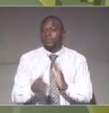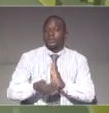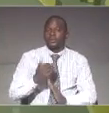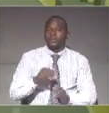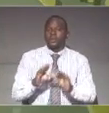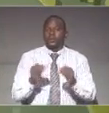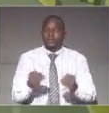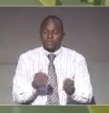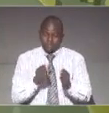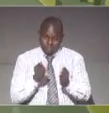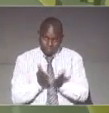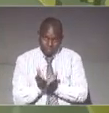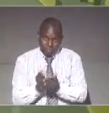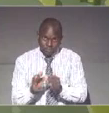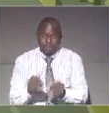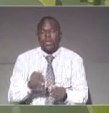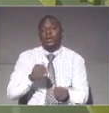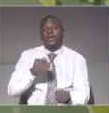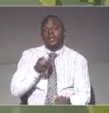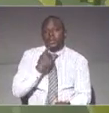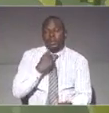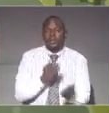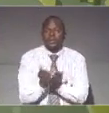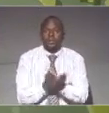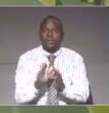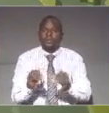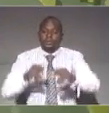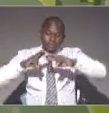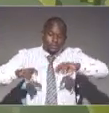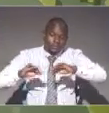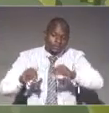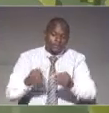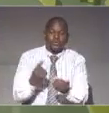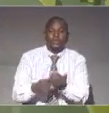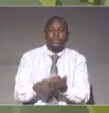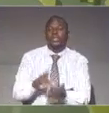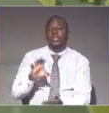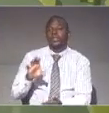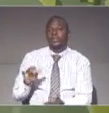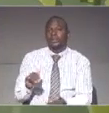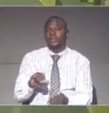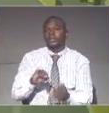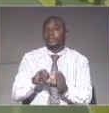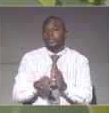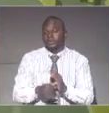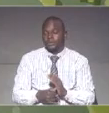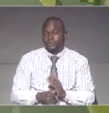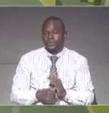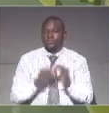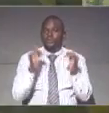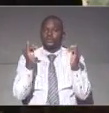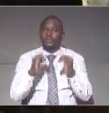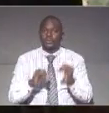proper handling of pathology services and diagnosis at the Uganda Cancer Institute, Mulago.